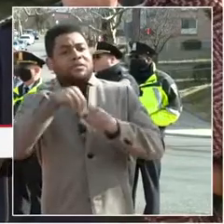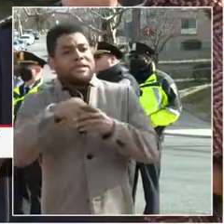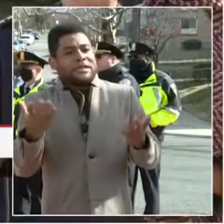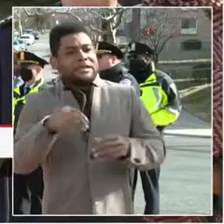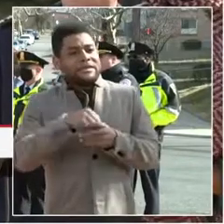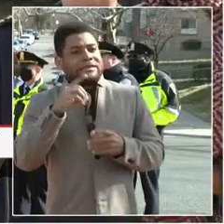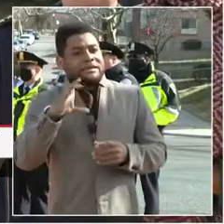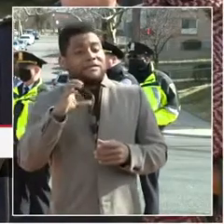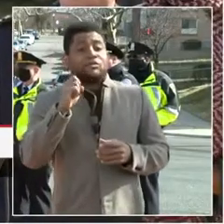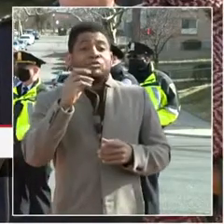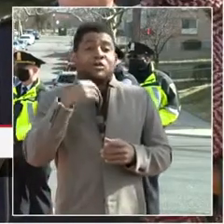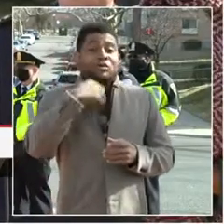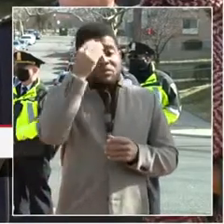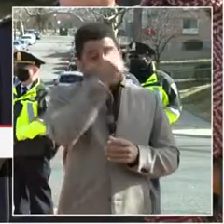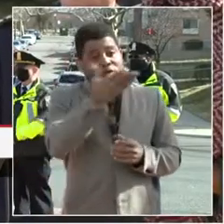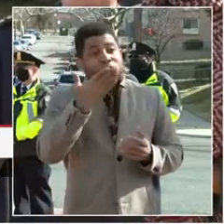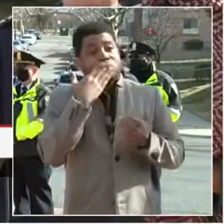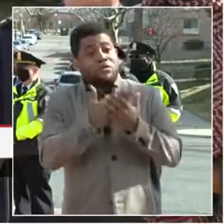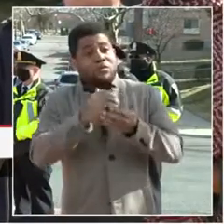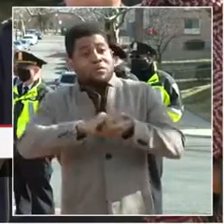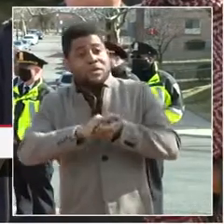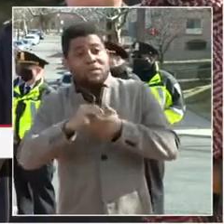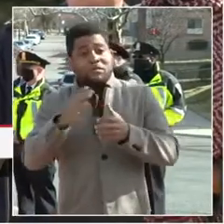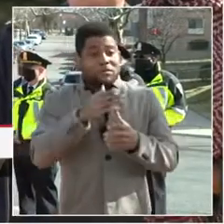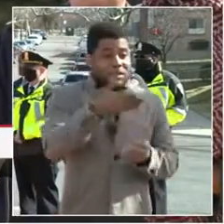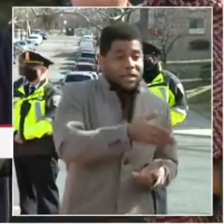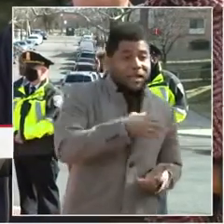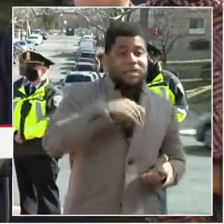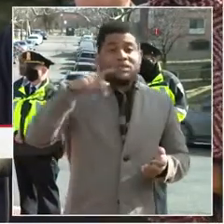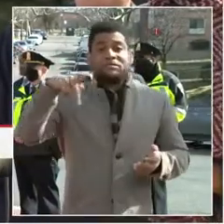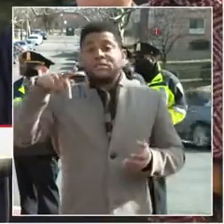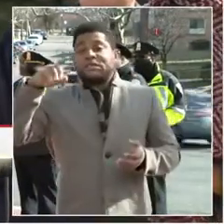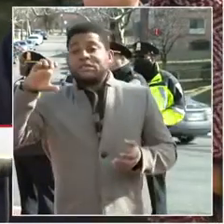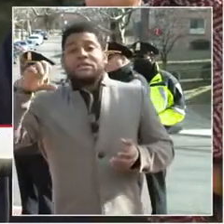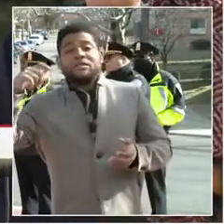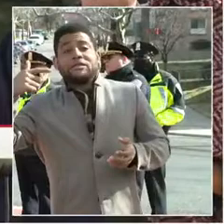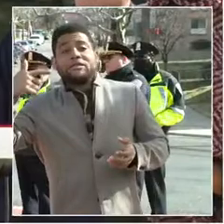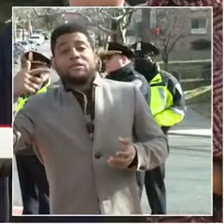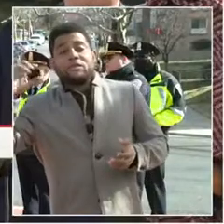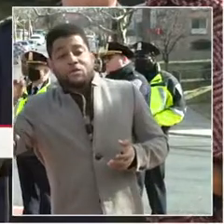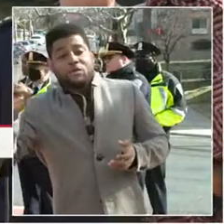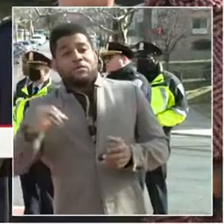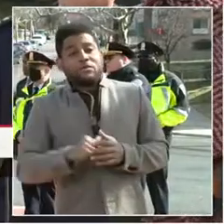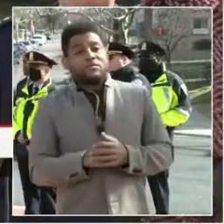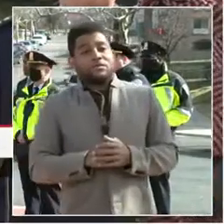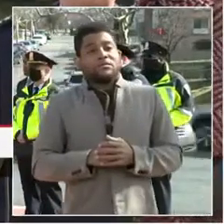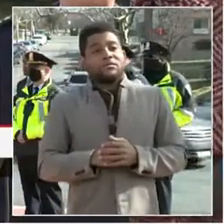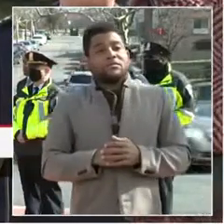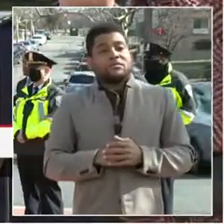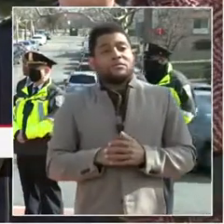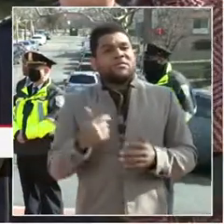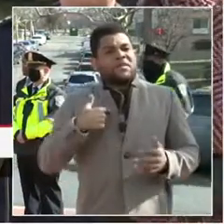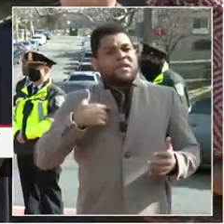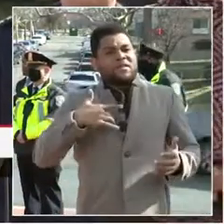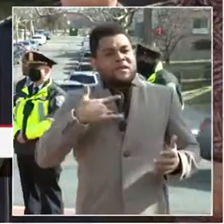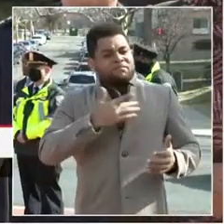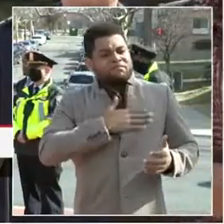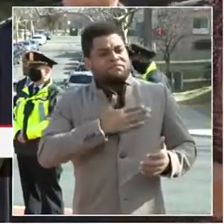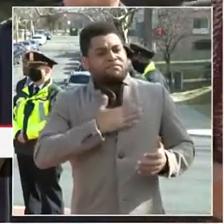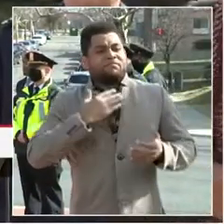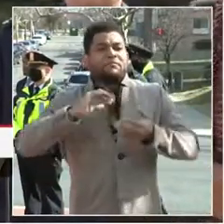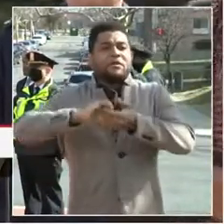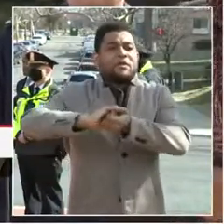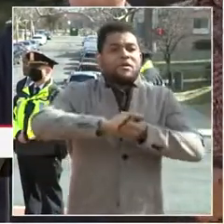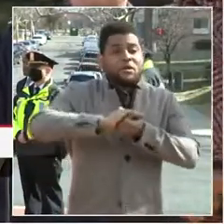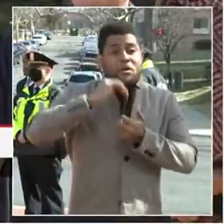we're working very well with them. I'm very pleased with the information sharing that's going back and forth. The chief of Prince George's County, and I think we have a meeting either